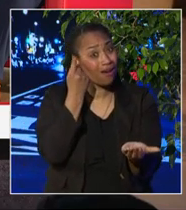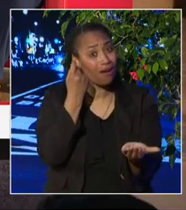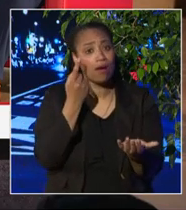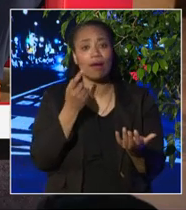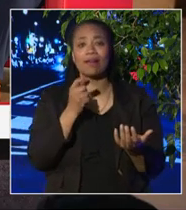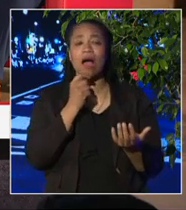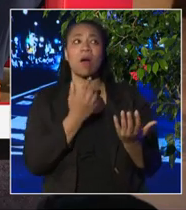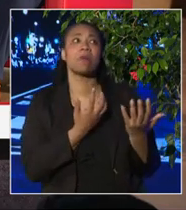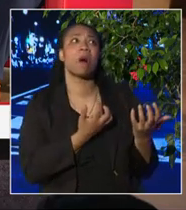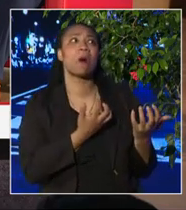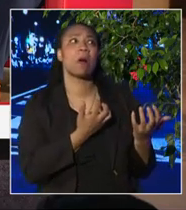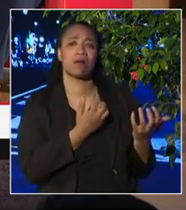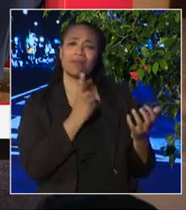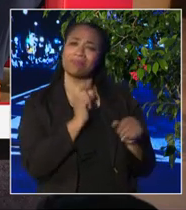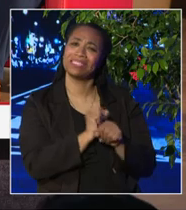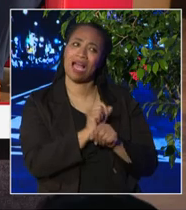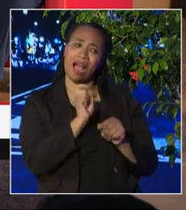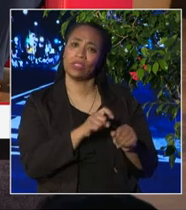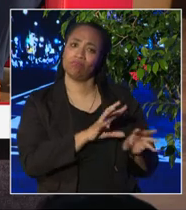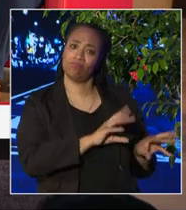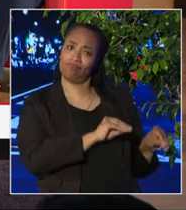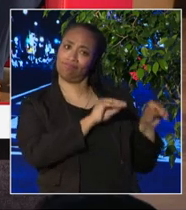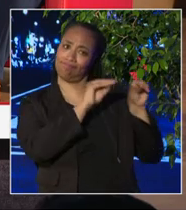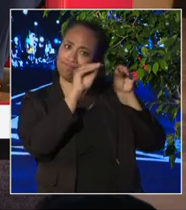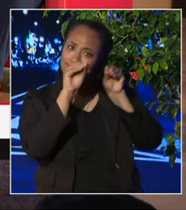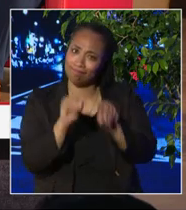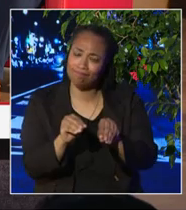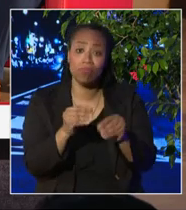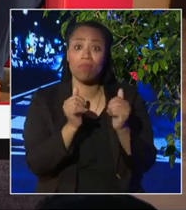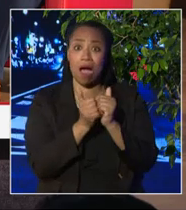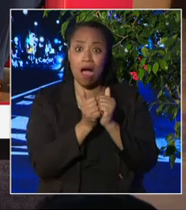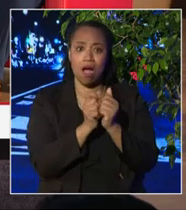policy change that has to happen to make